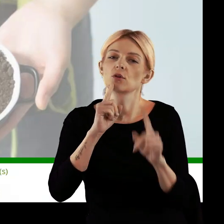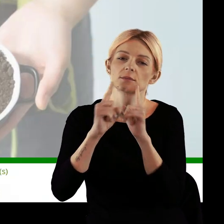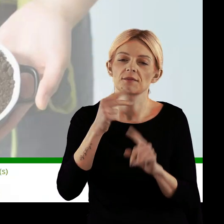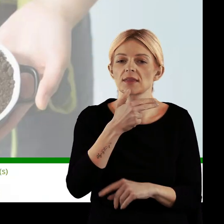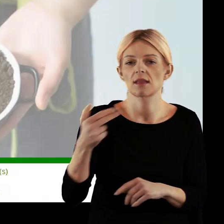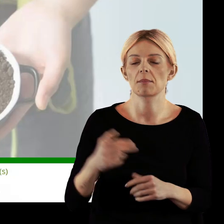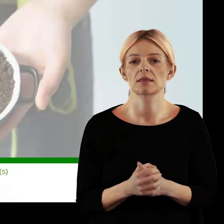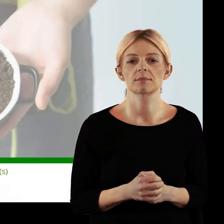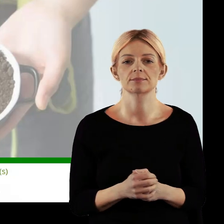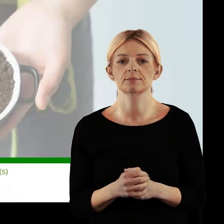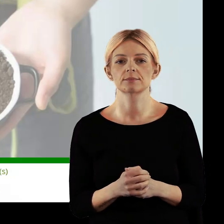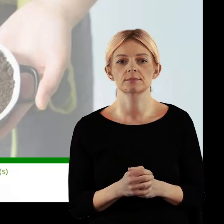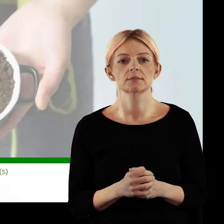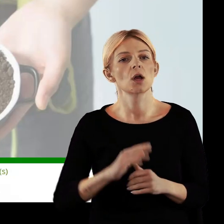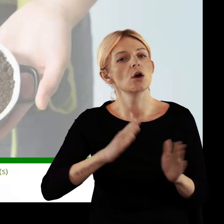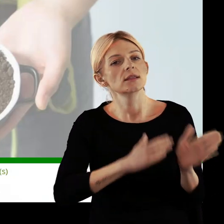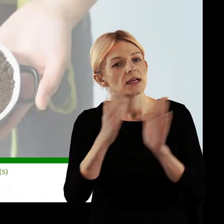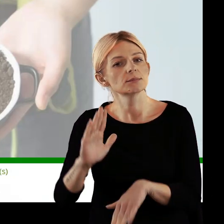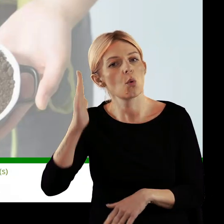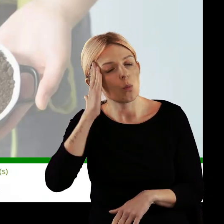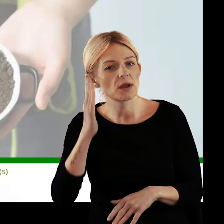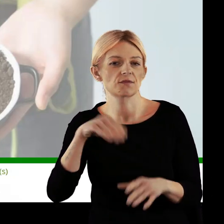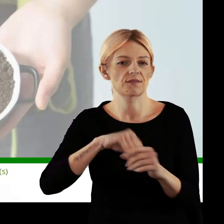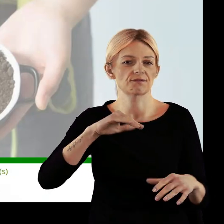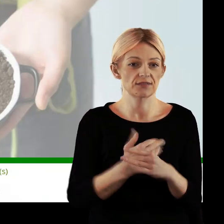we'll discuss communication and teamwork.